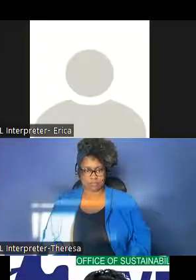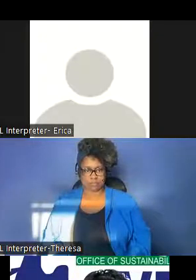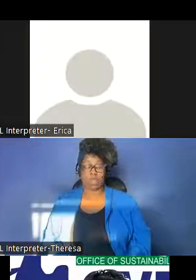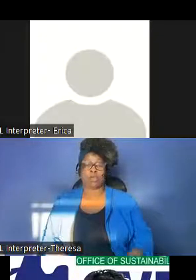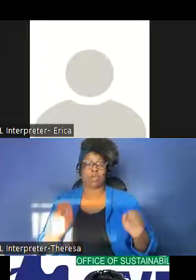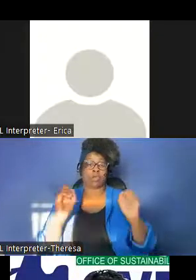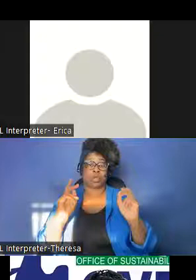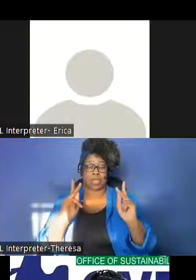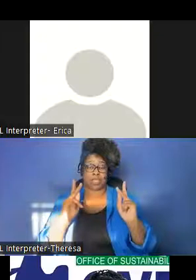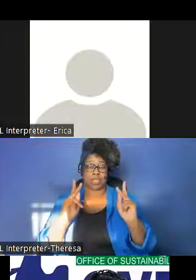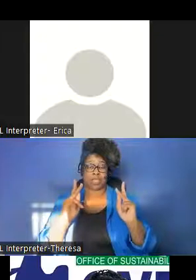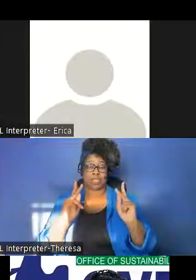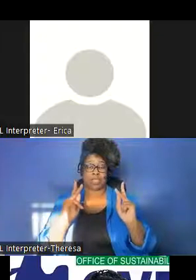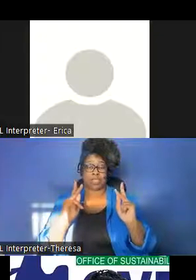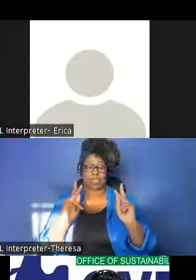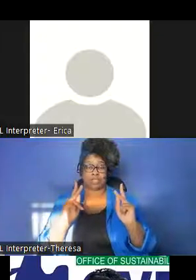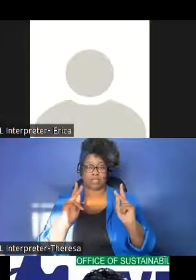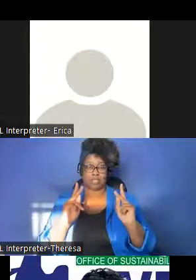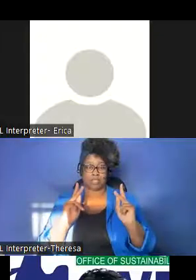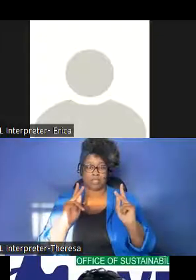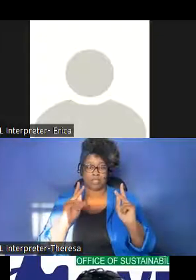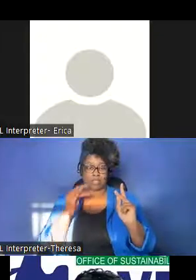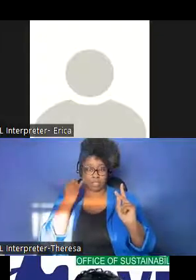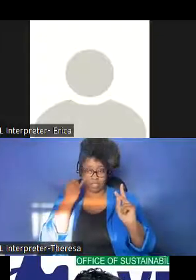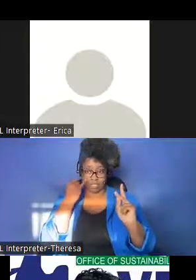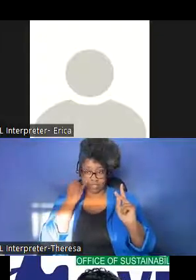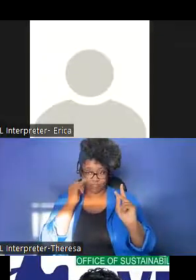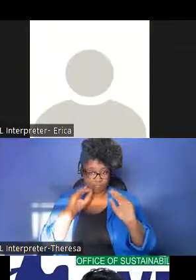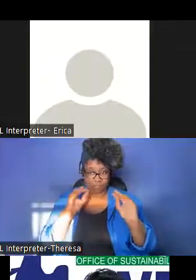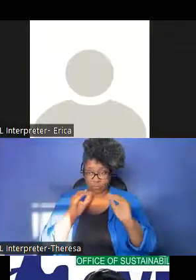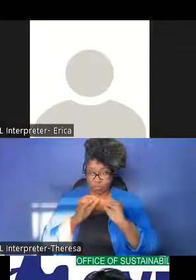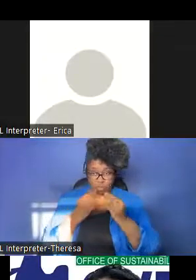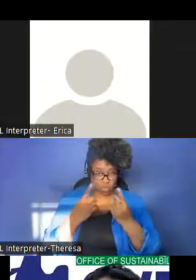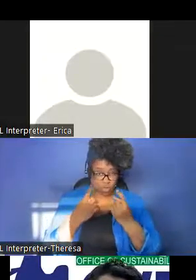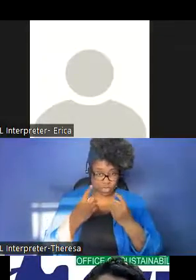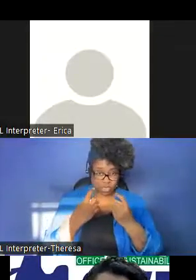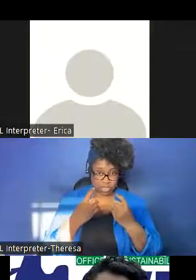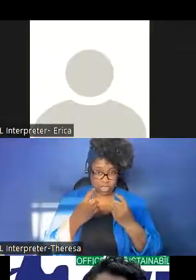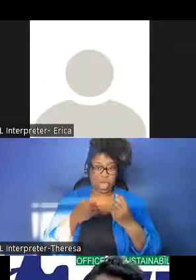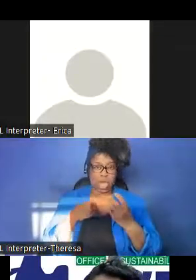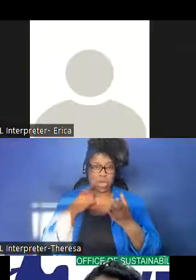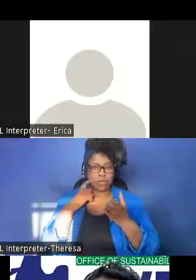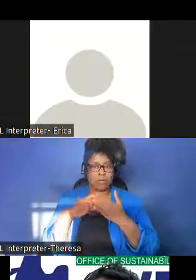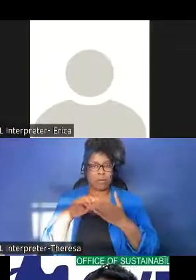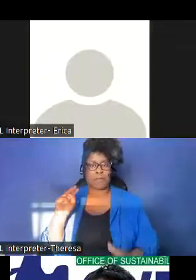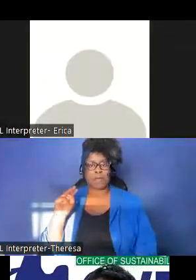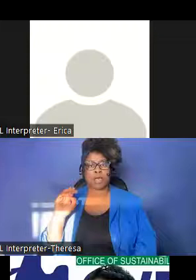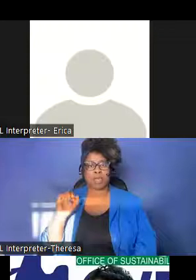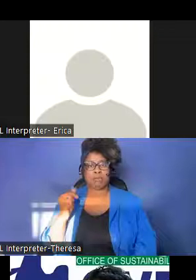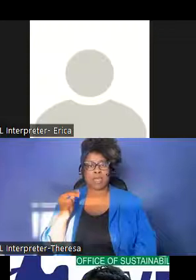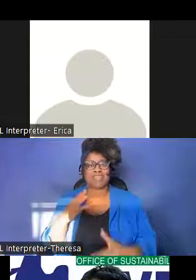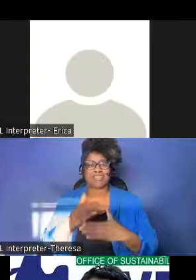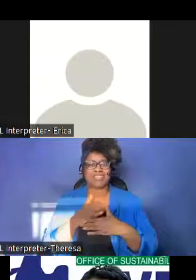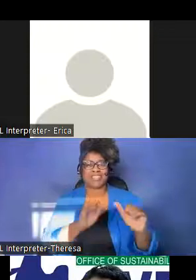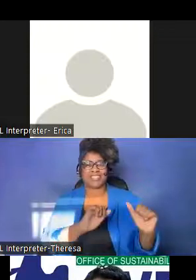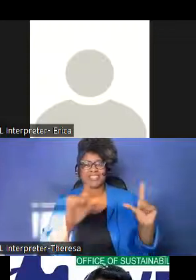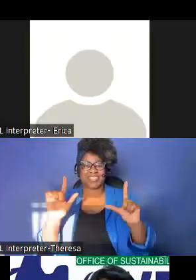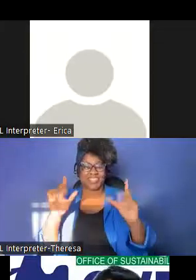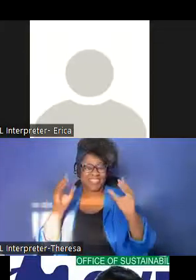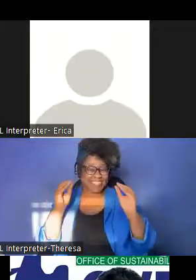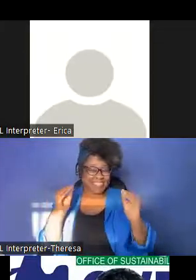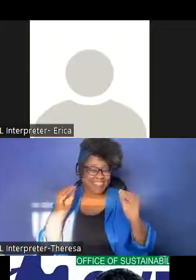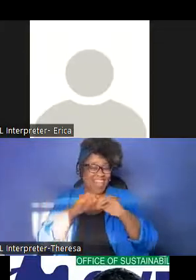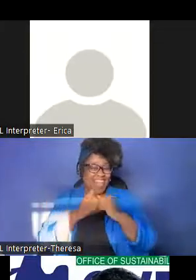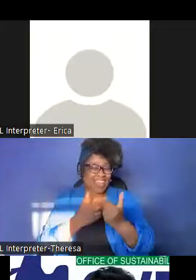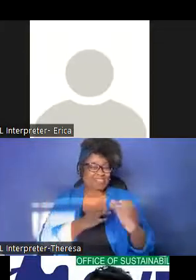Okay, so unless there's another question, I do see that Megan has shared a screen to teach you how to get to